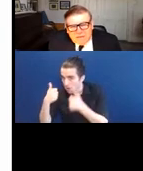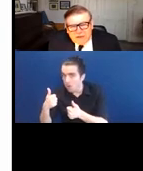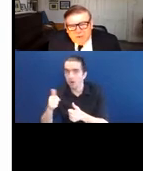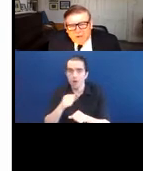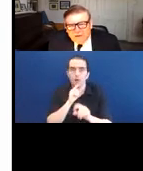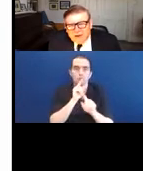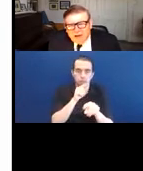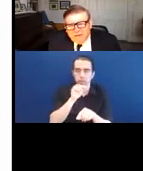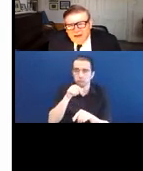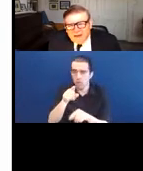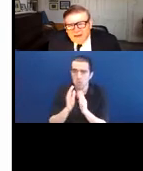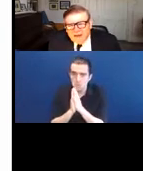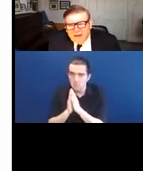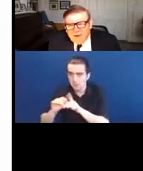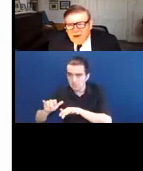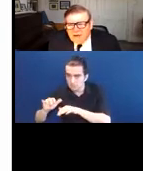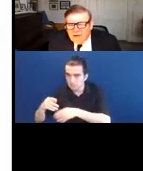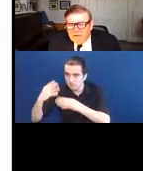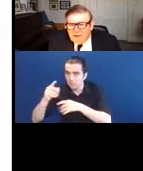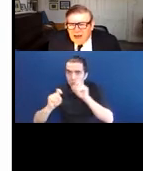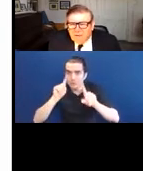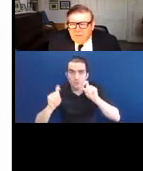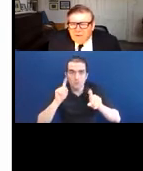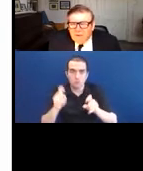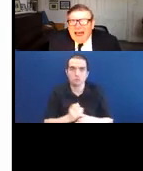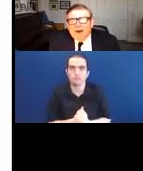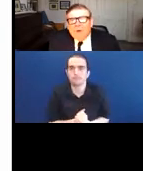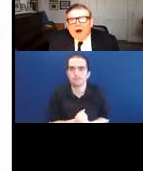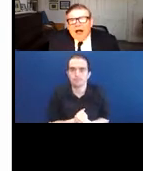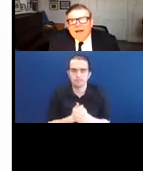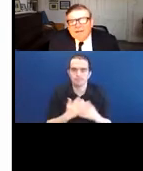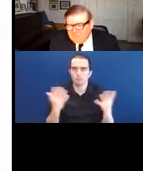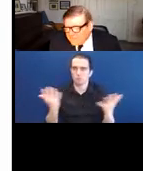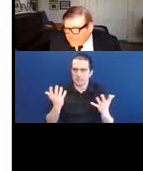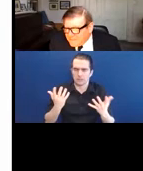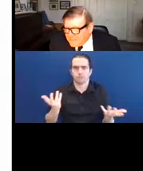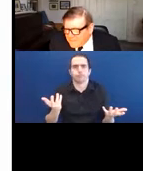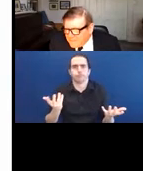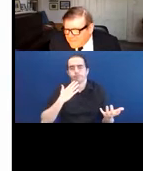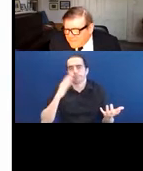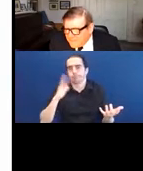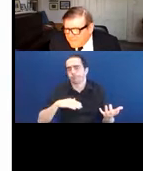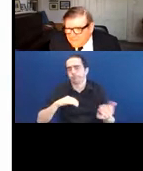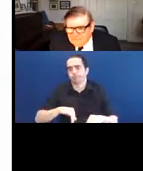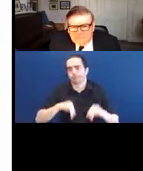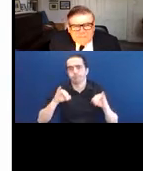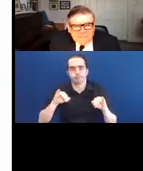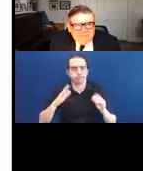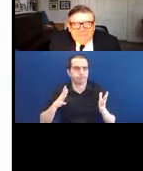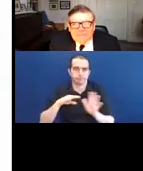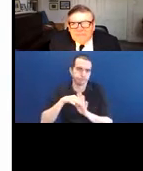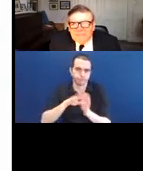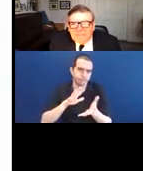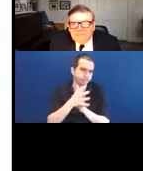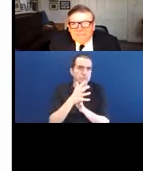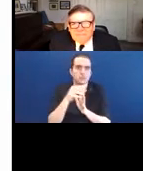best response to COVID-19 in your country for disabled people and why? Richard, could you now give